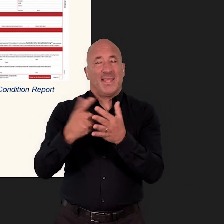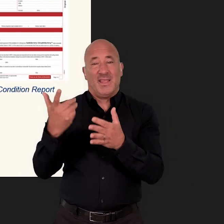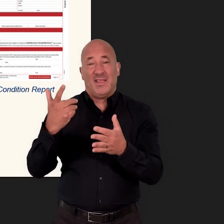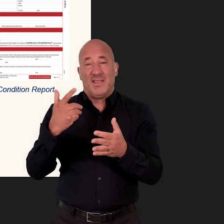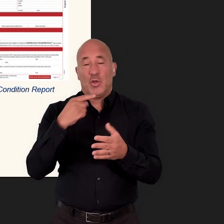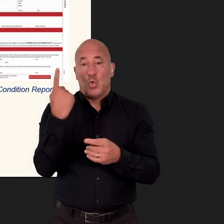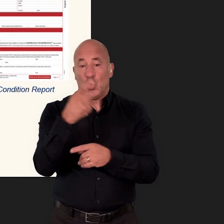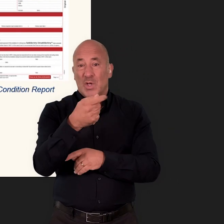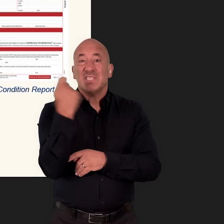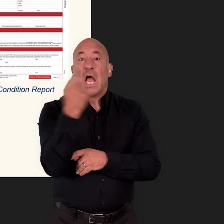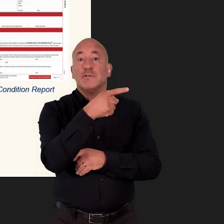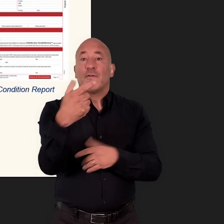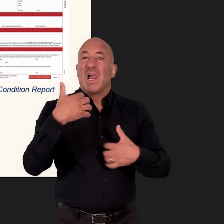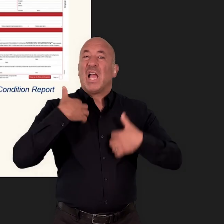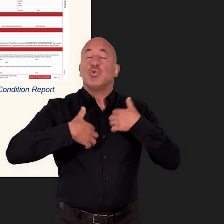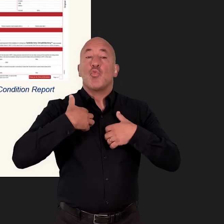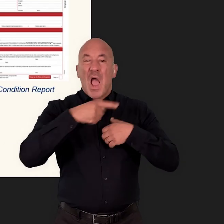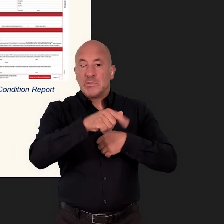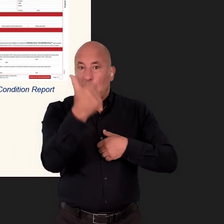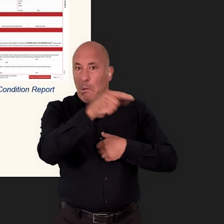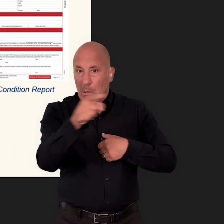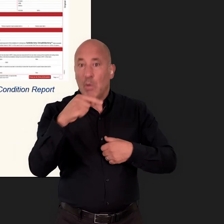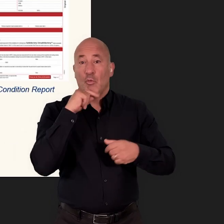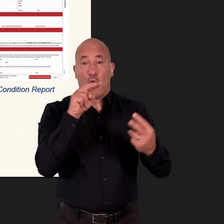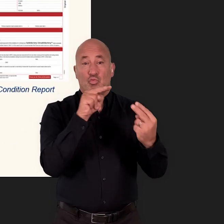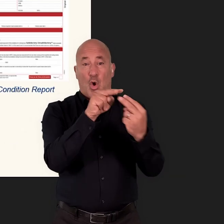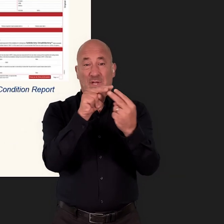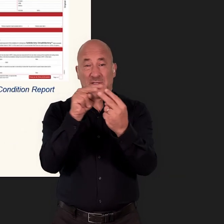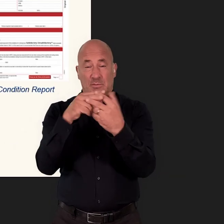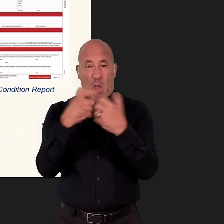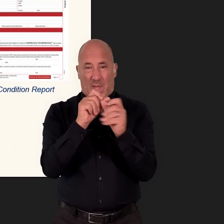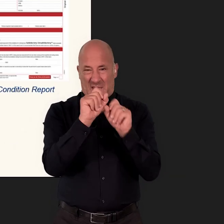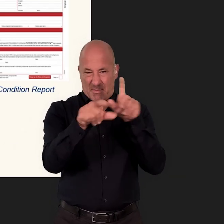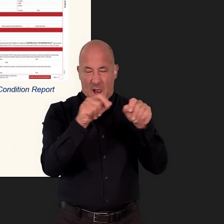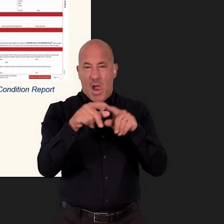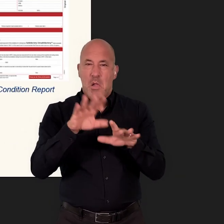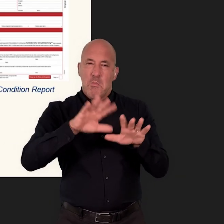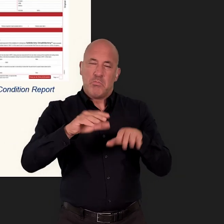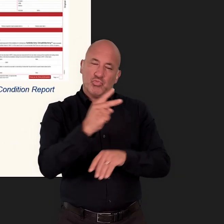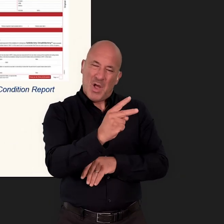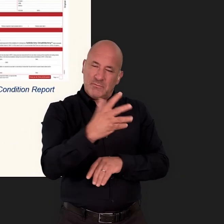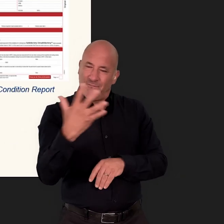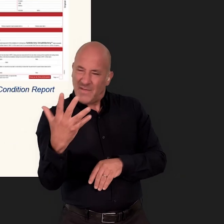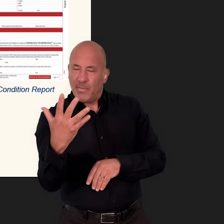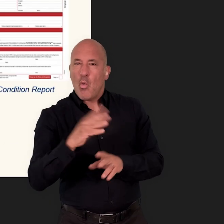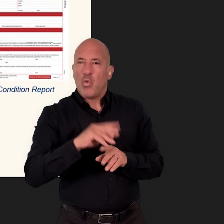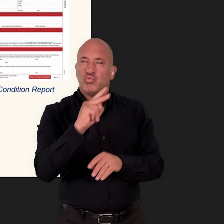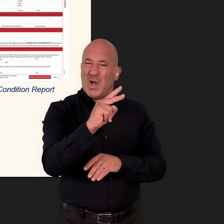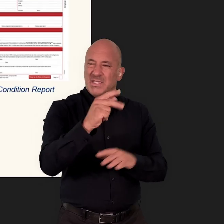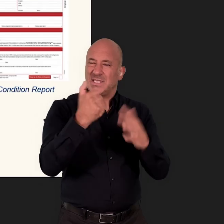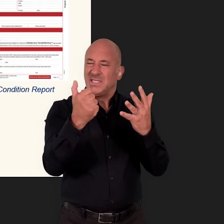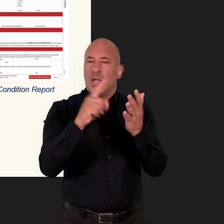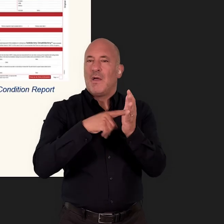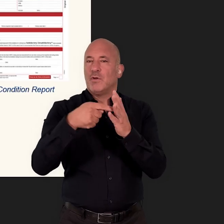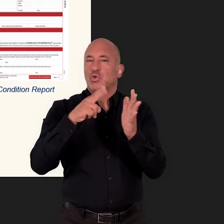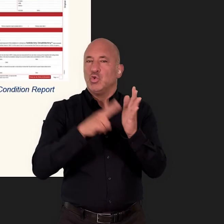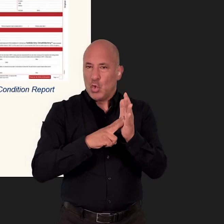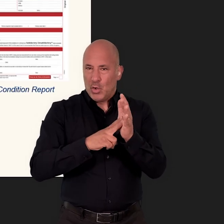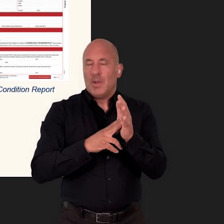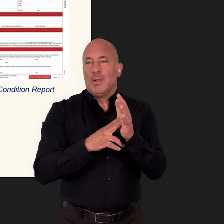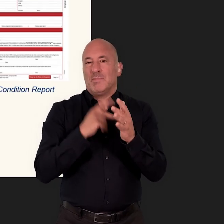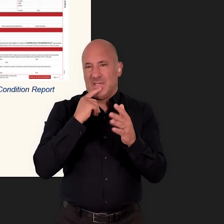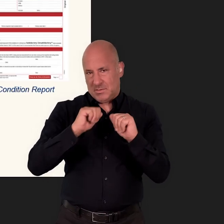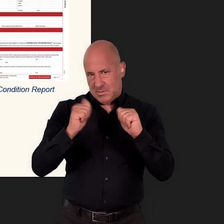HE, intends to contact applicants who are successful at EOI by email on the 25th or 26th of